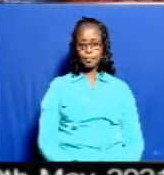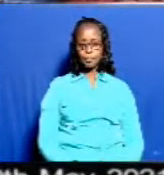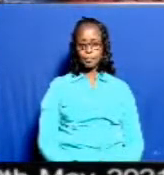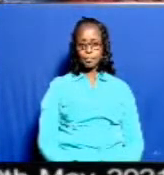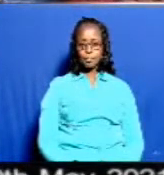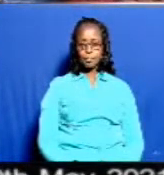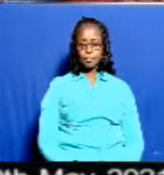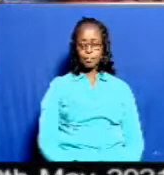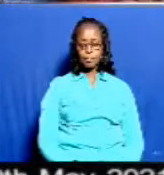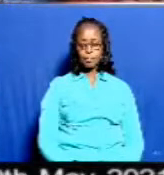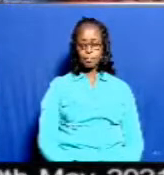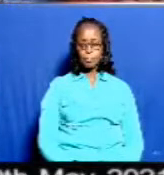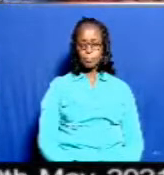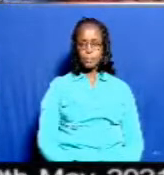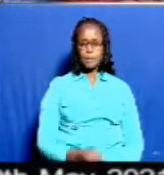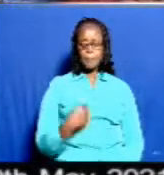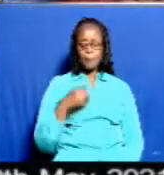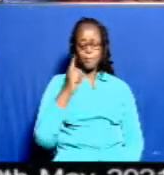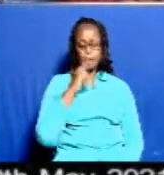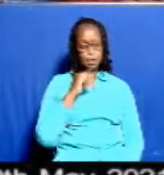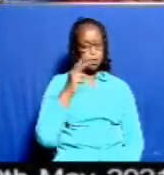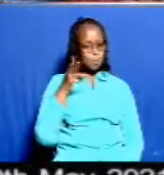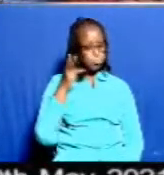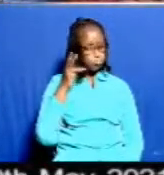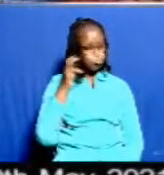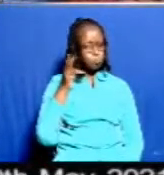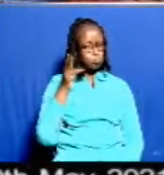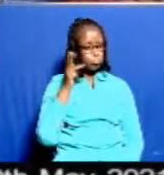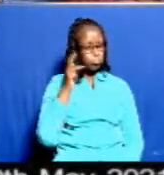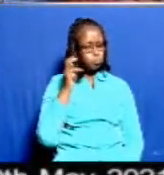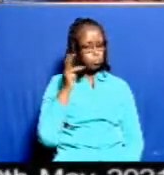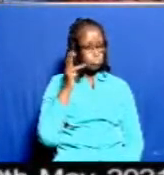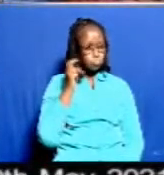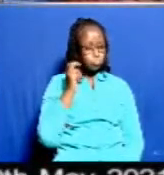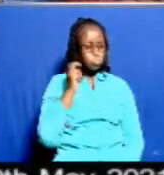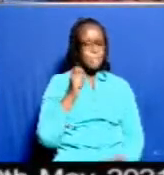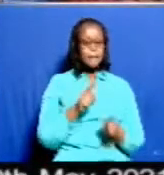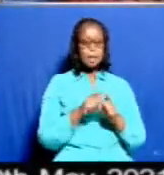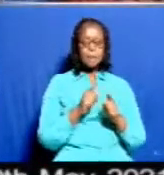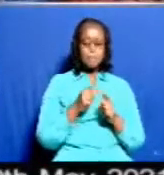Honorable Speaker, I've listened to the mover and I've listened to the majority leader.